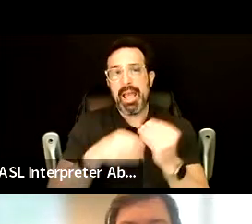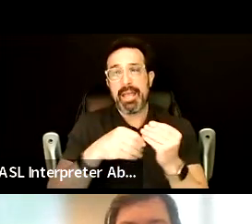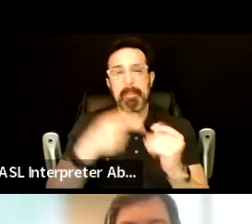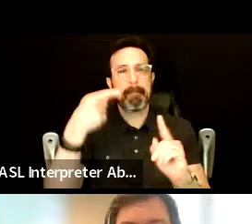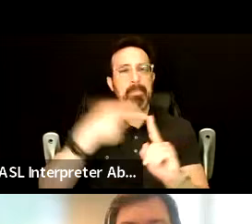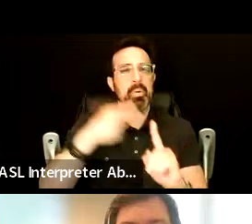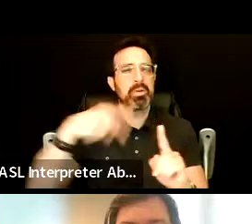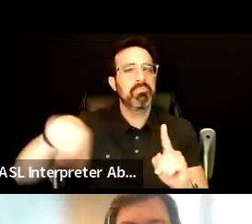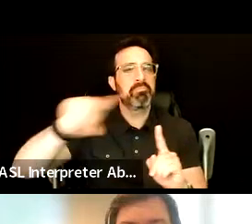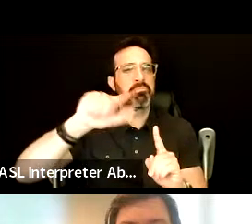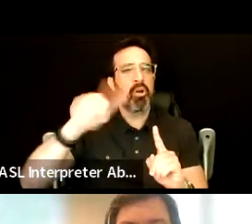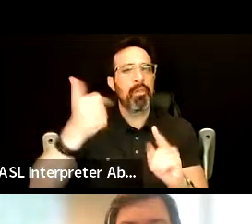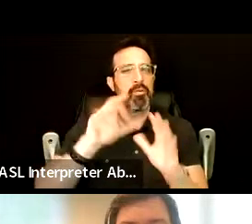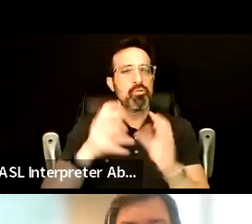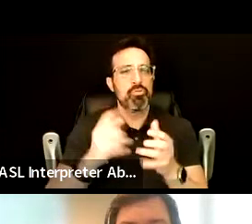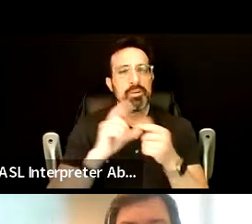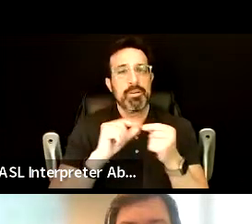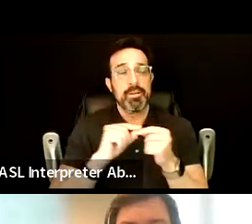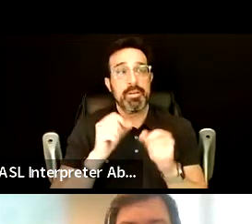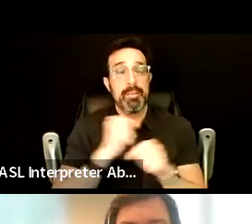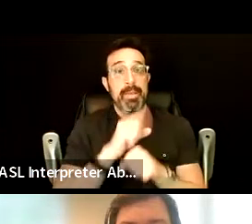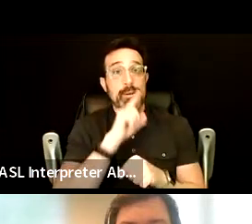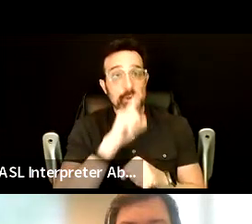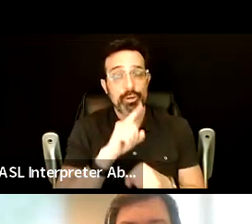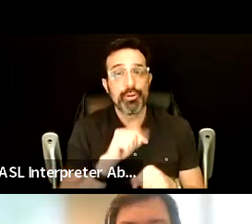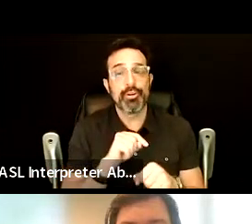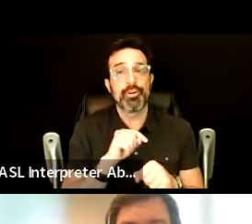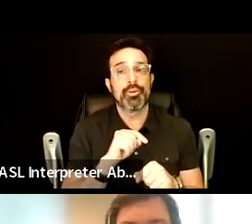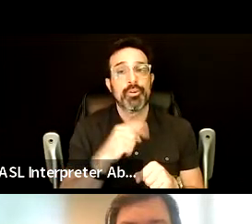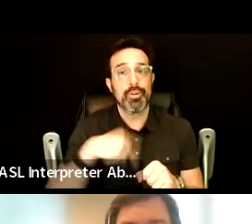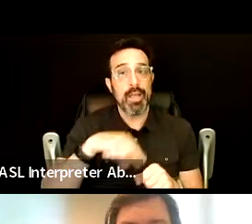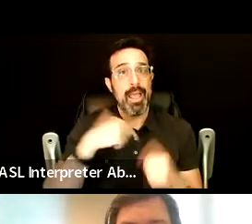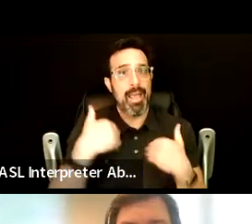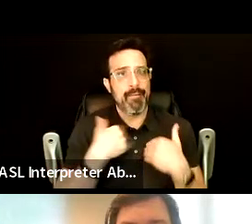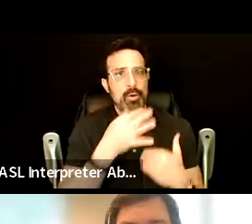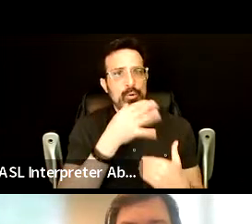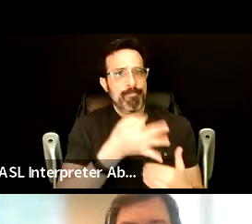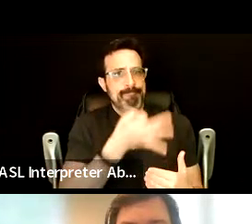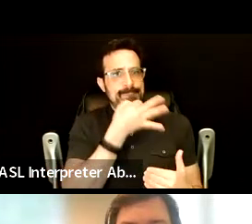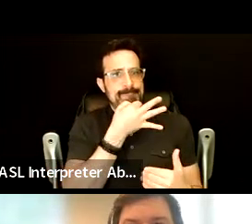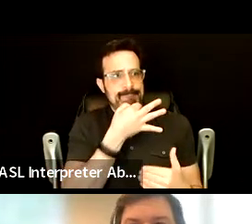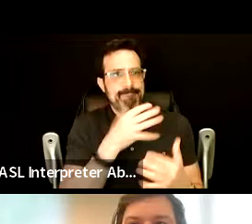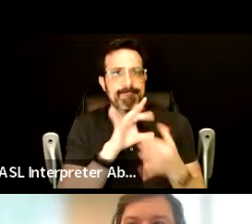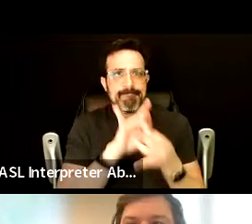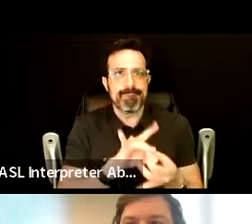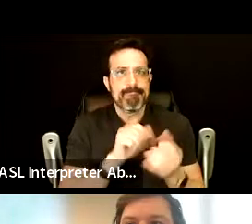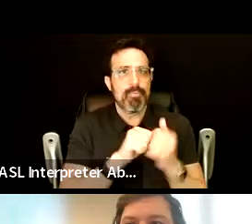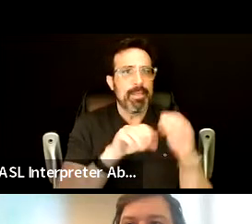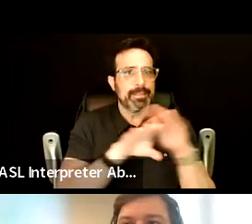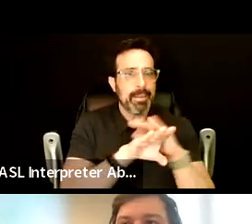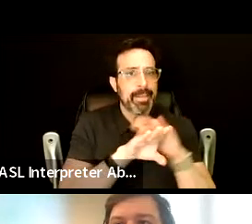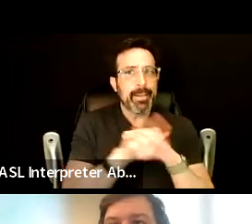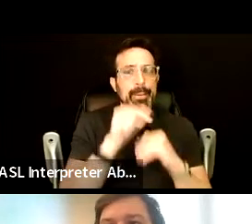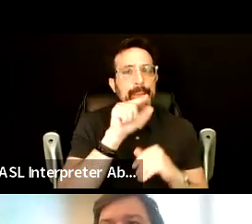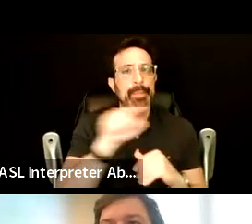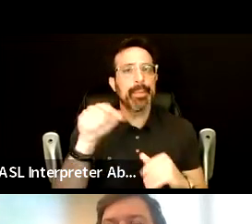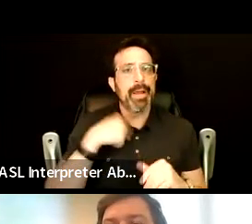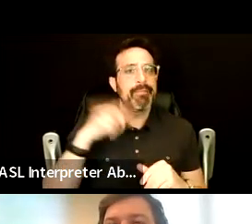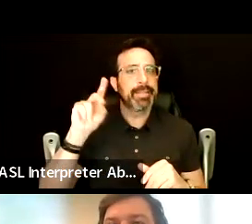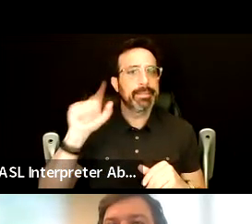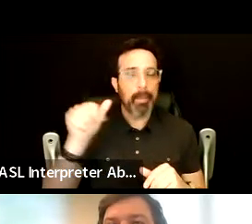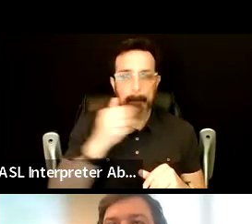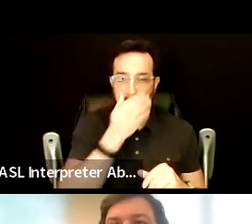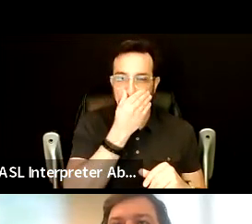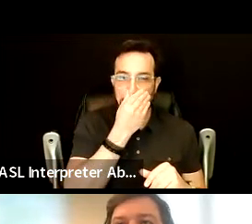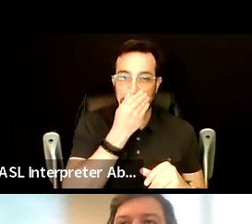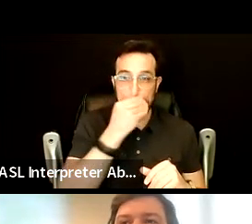made around making sure that we, you know, have experts around accessibility or for folks with disabilities